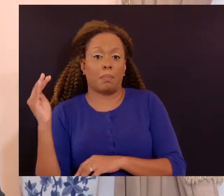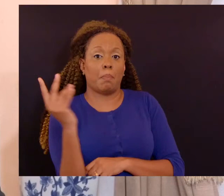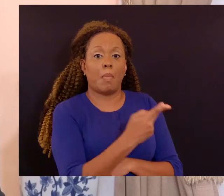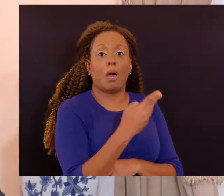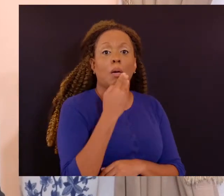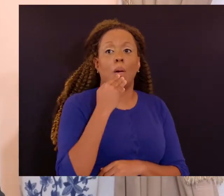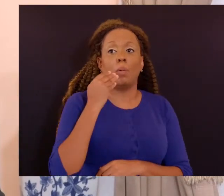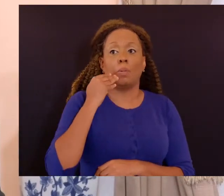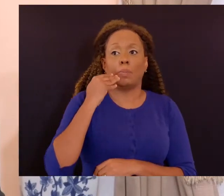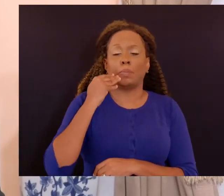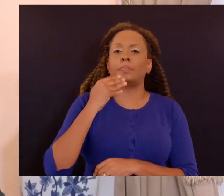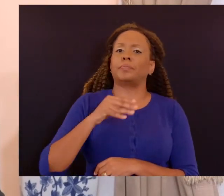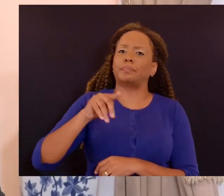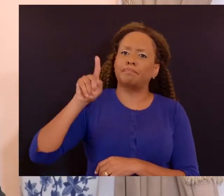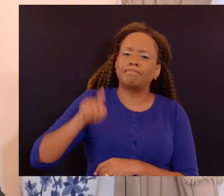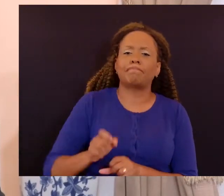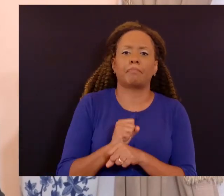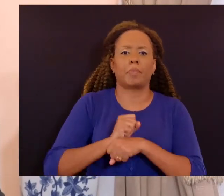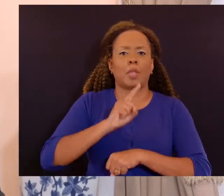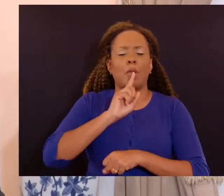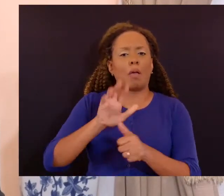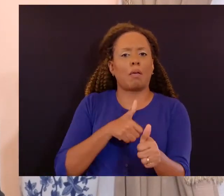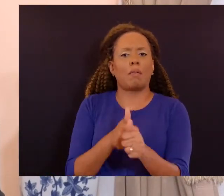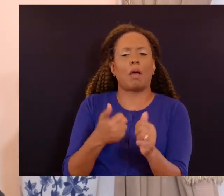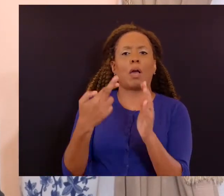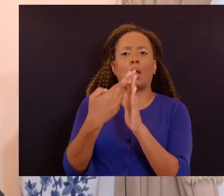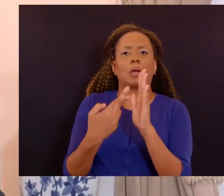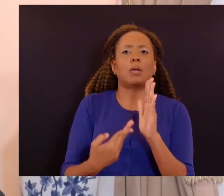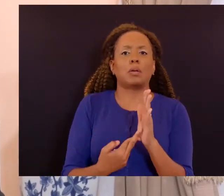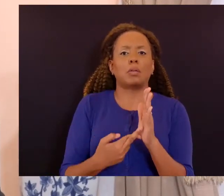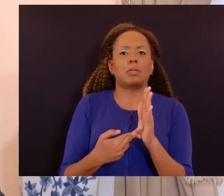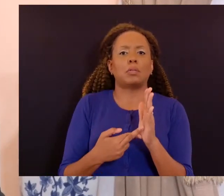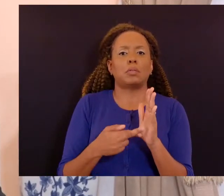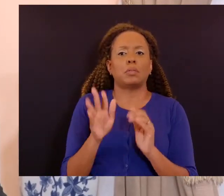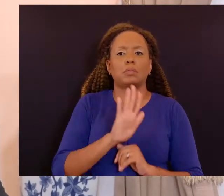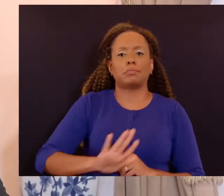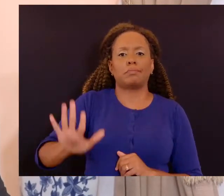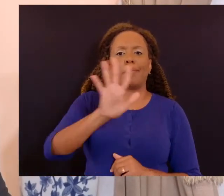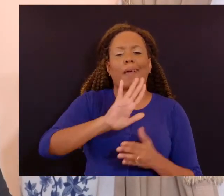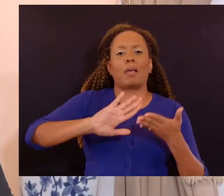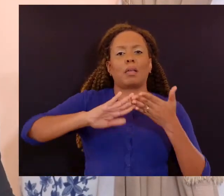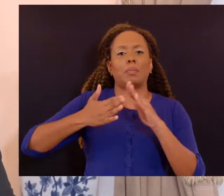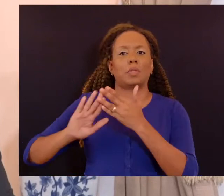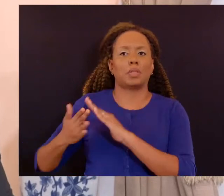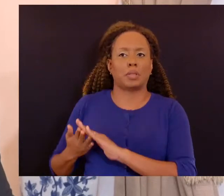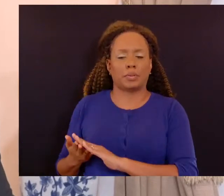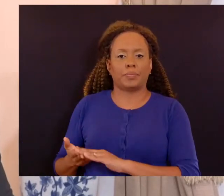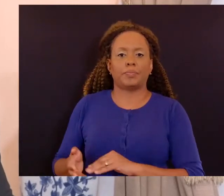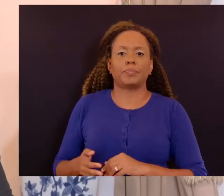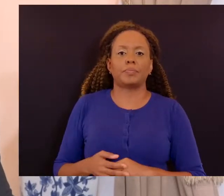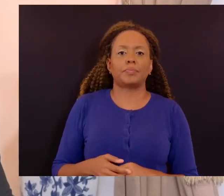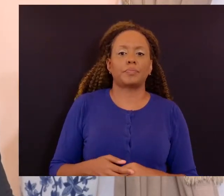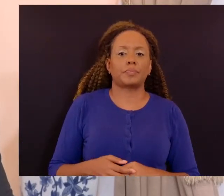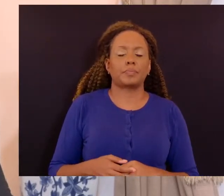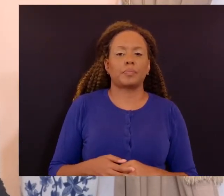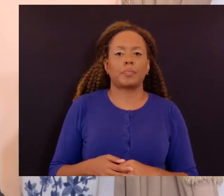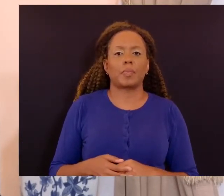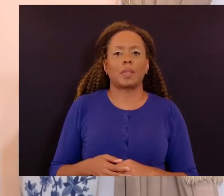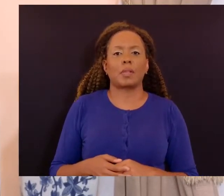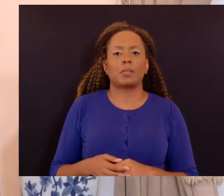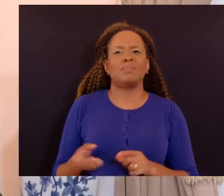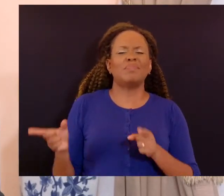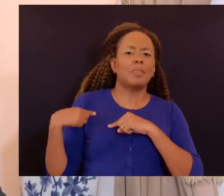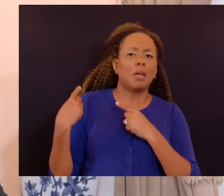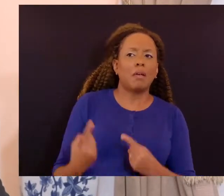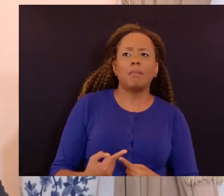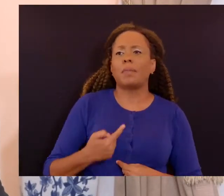to enforce the various protocols even within our own communities as well. I'm reasonably satisfied